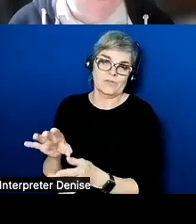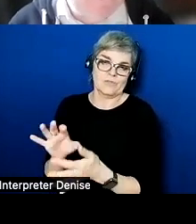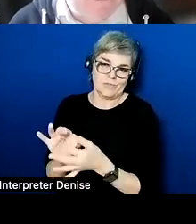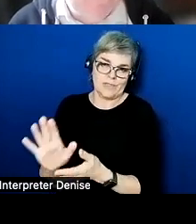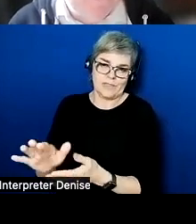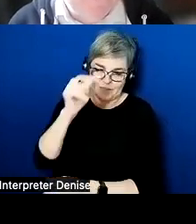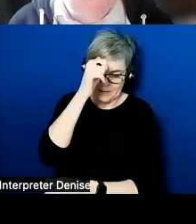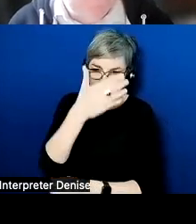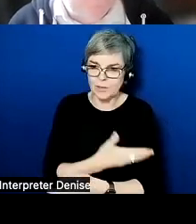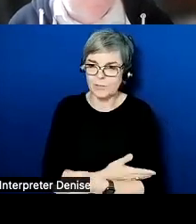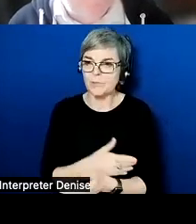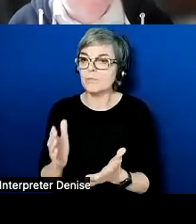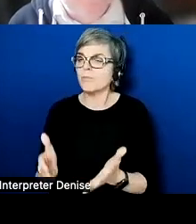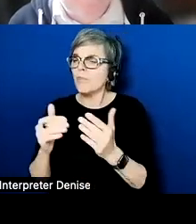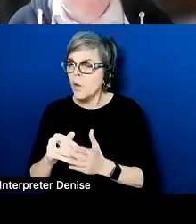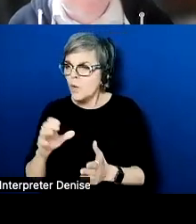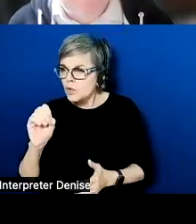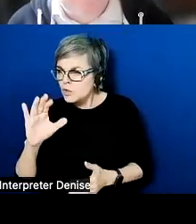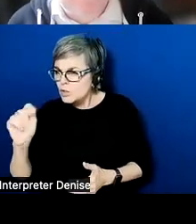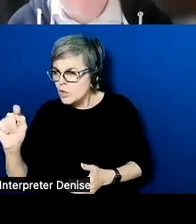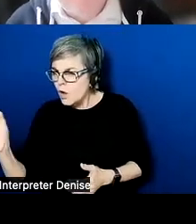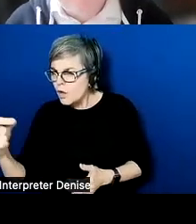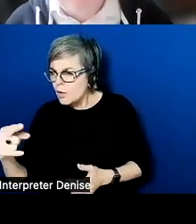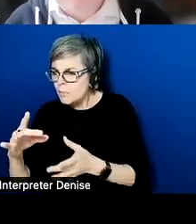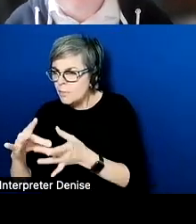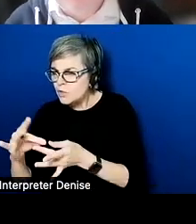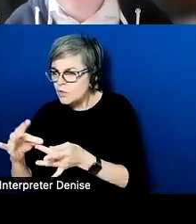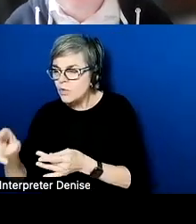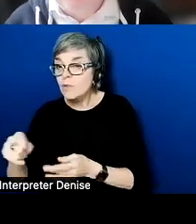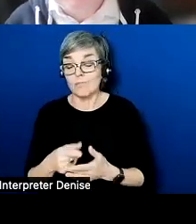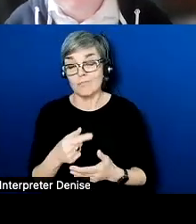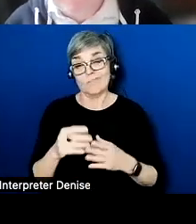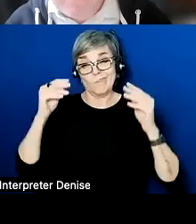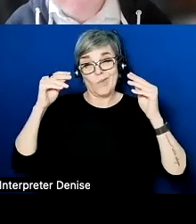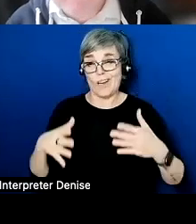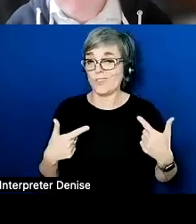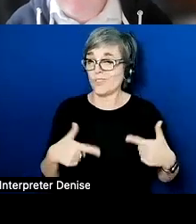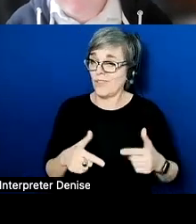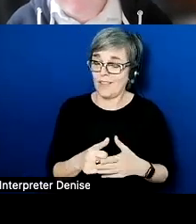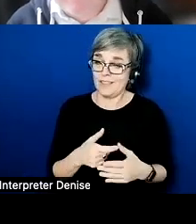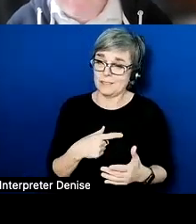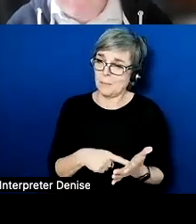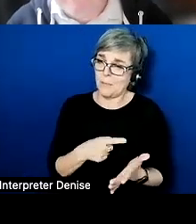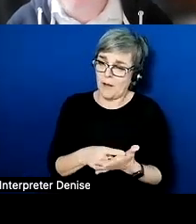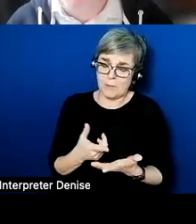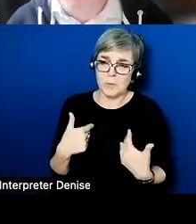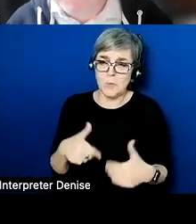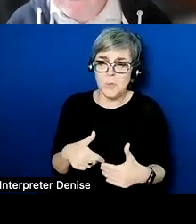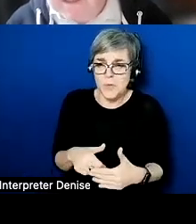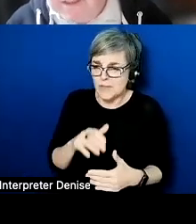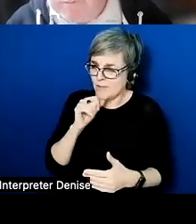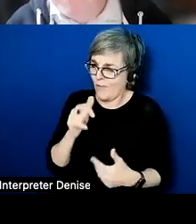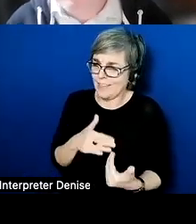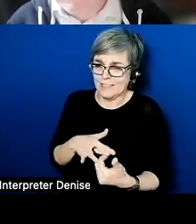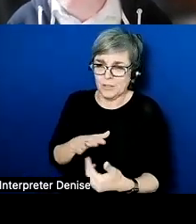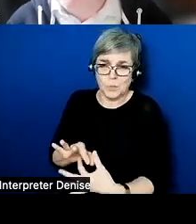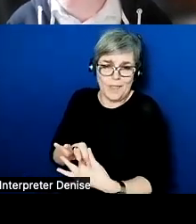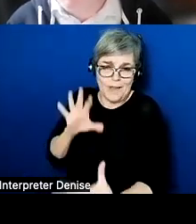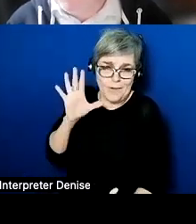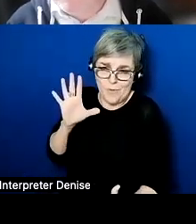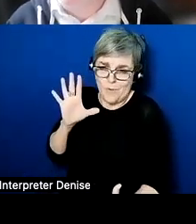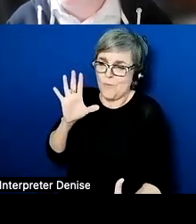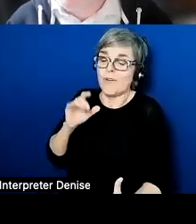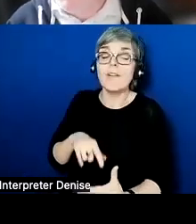have a hard time letting go of what they think they know. When they do, they will be surprised by what they can learn from those trying to communicate